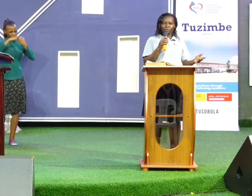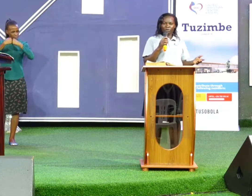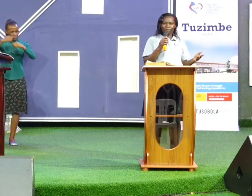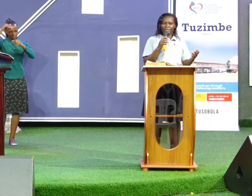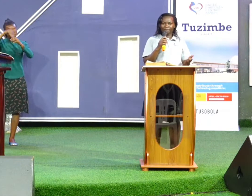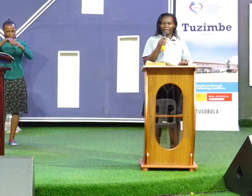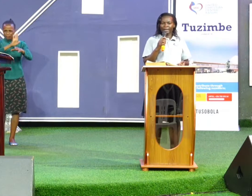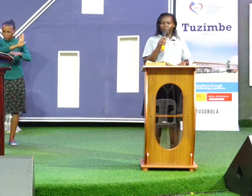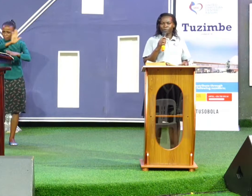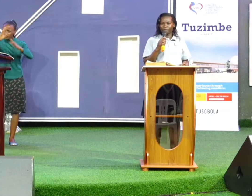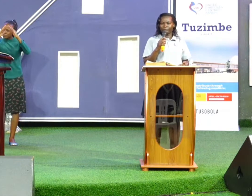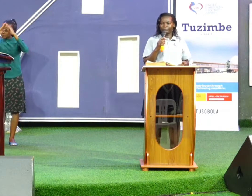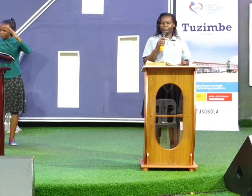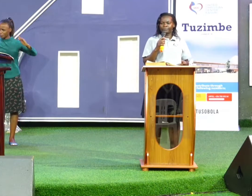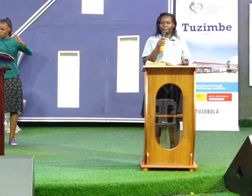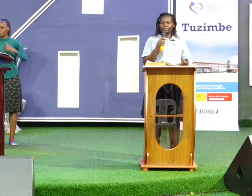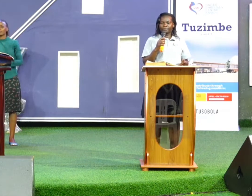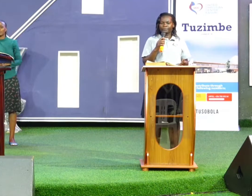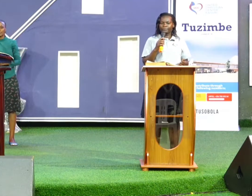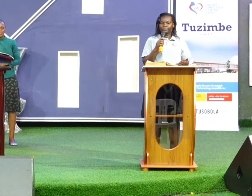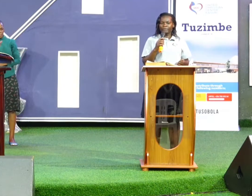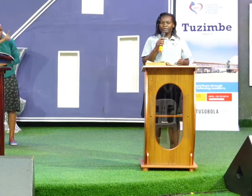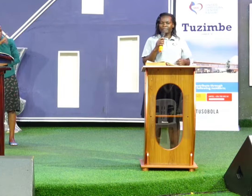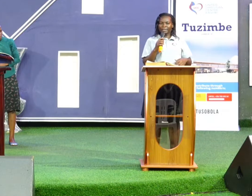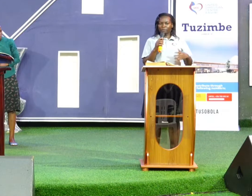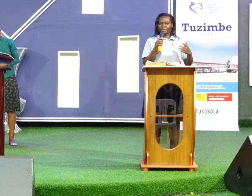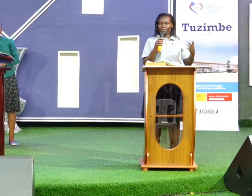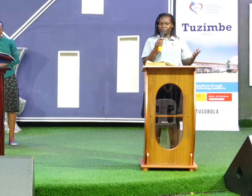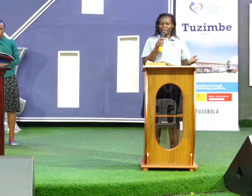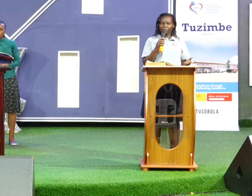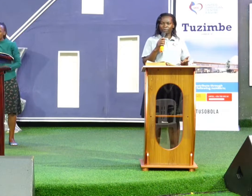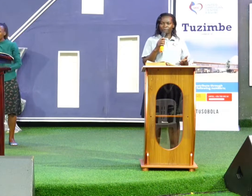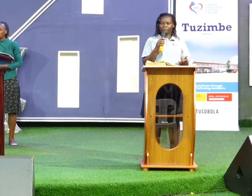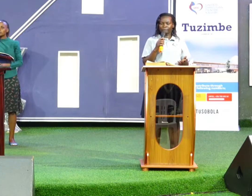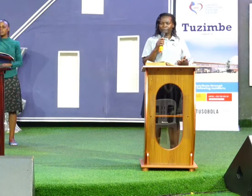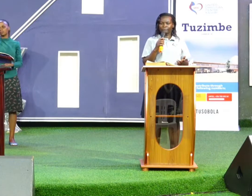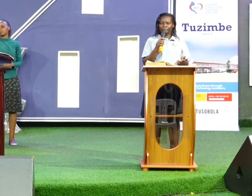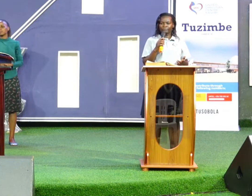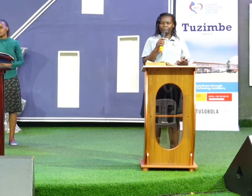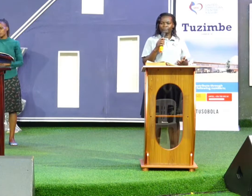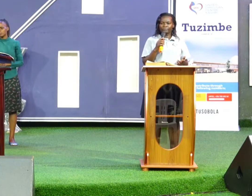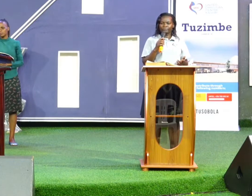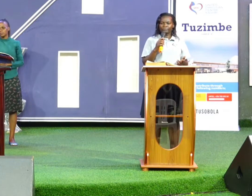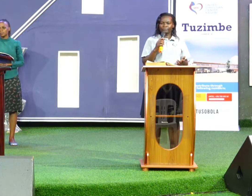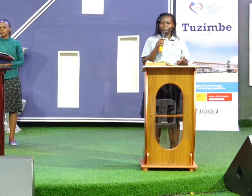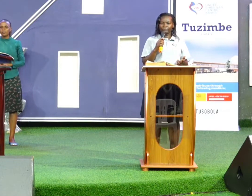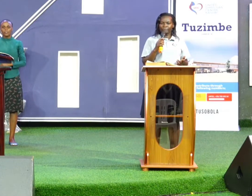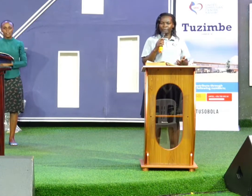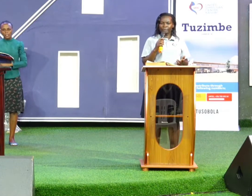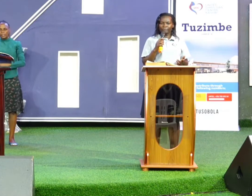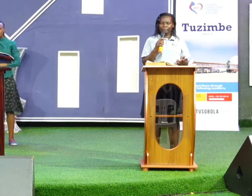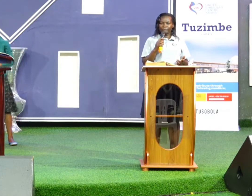eri ebisoomooza mu maka go. That the Lord will open. Nti Katonda aggulewo. The eyes of